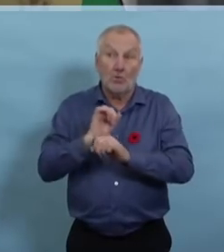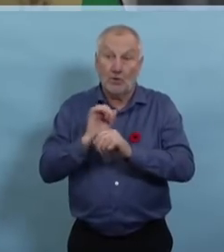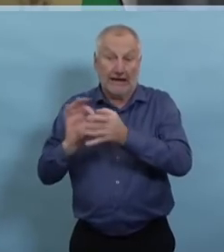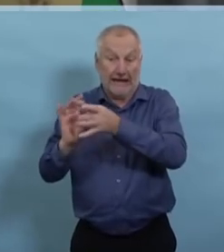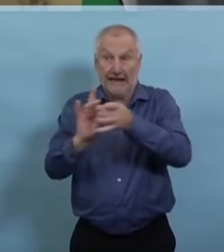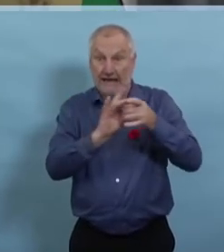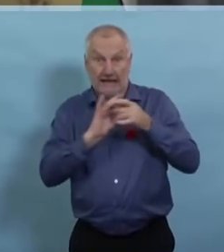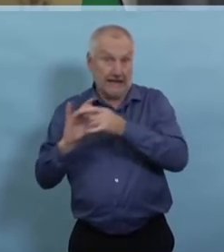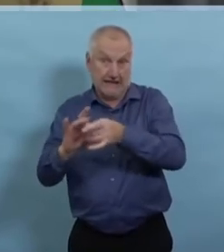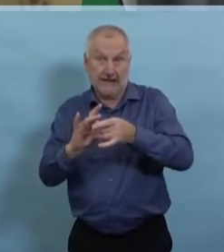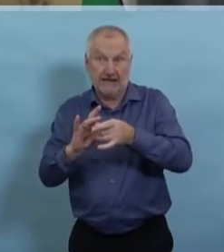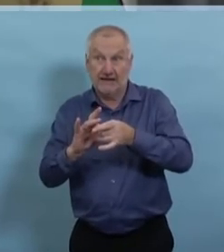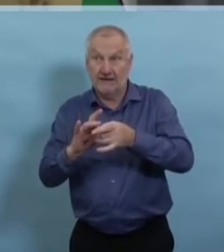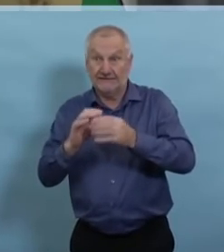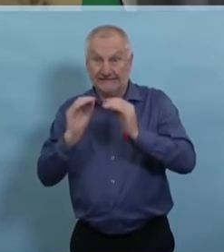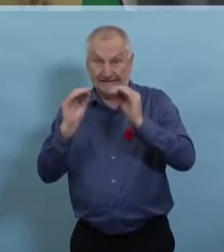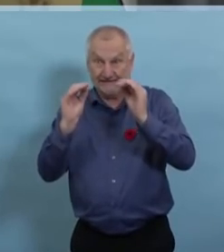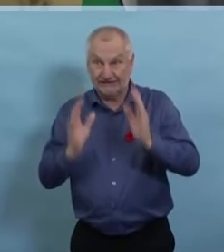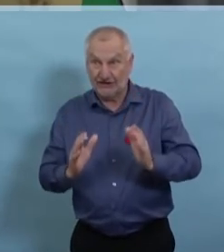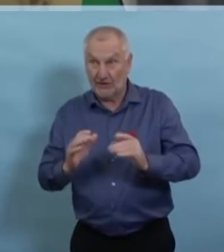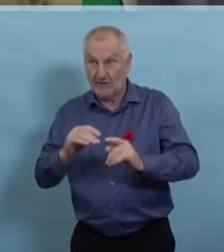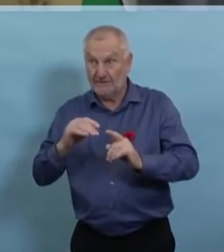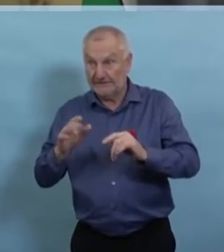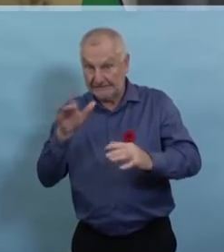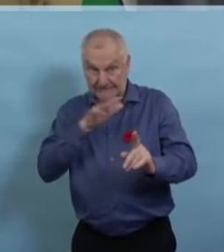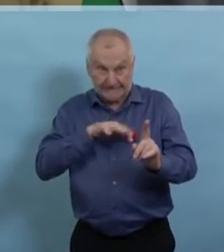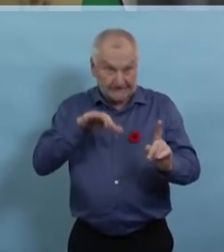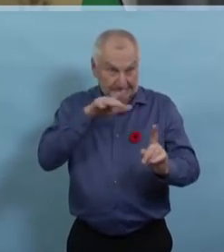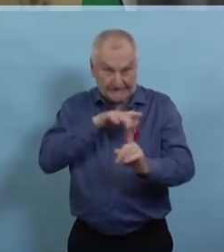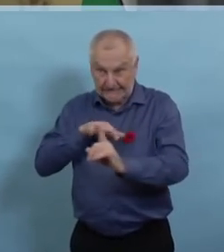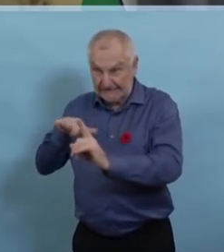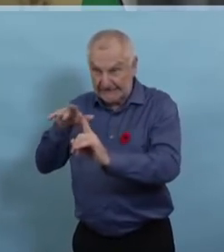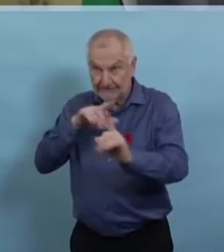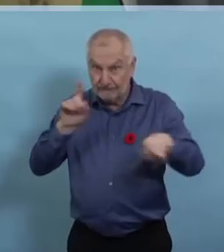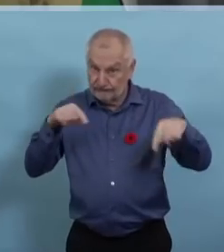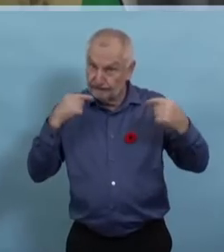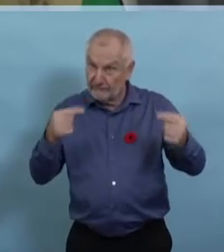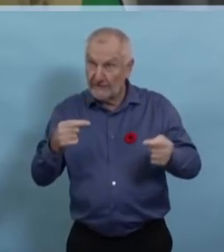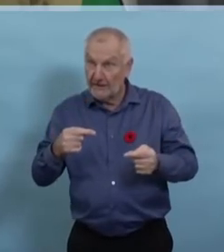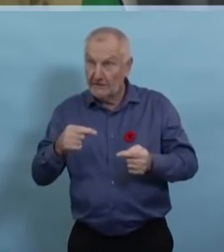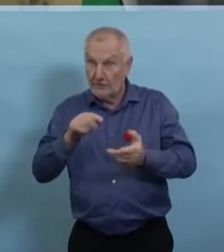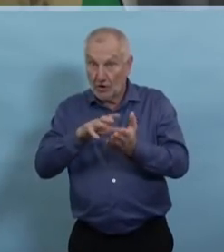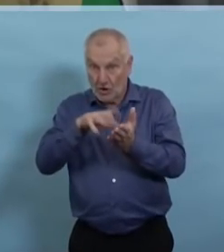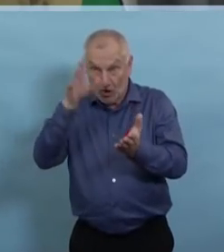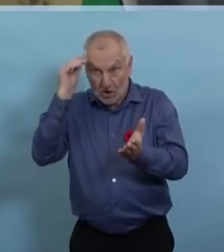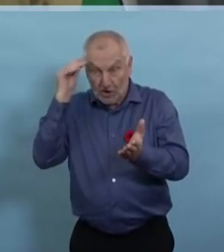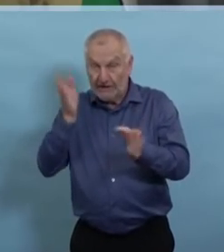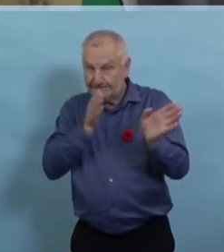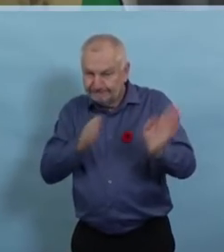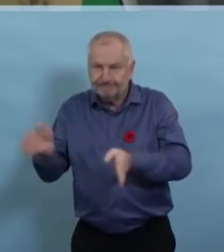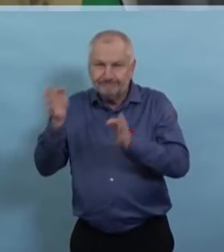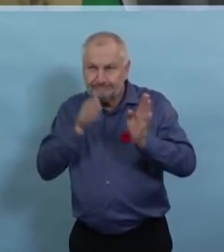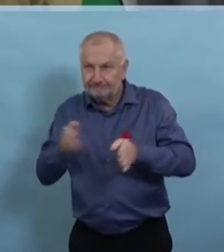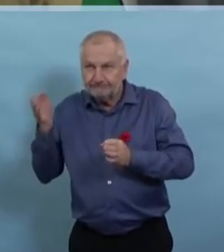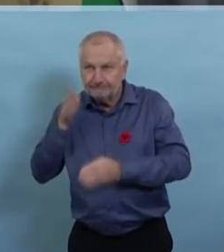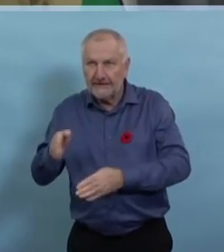in terms of how things have been going so far, learning strategies, how they can continue to look